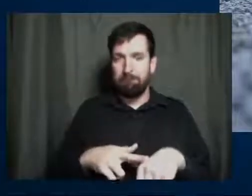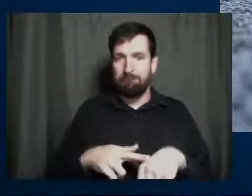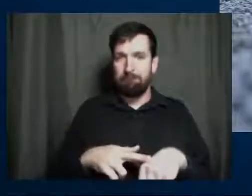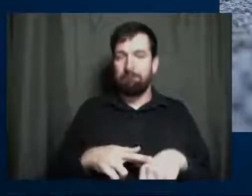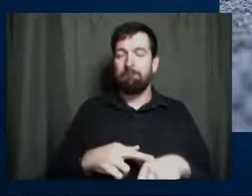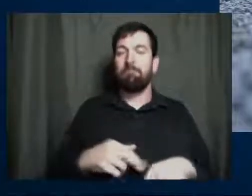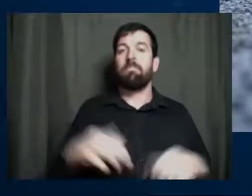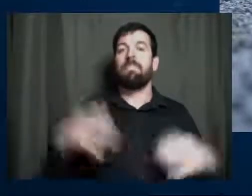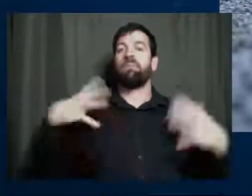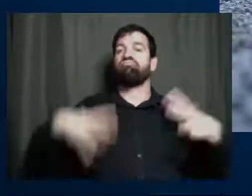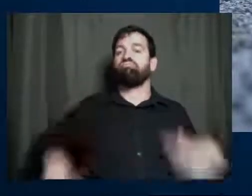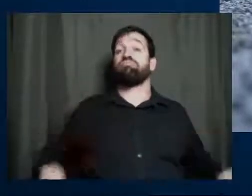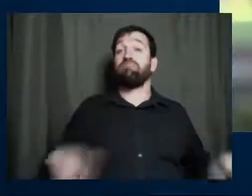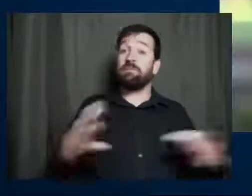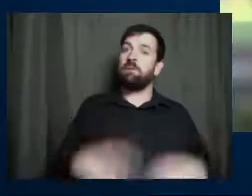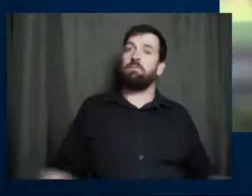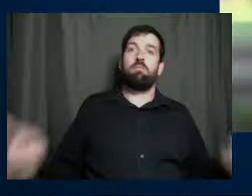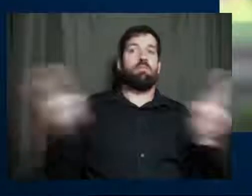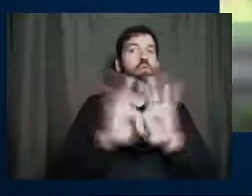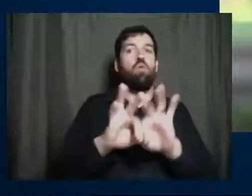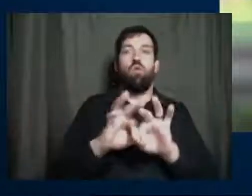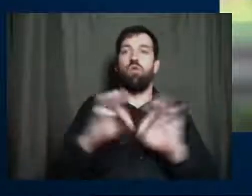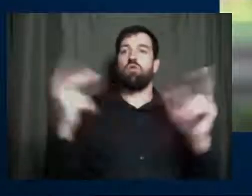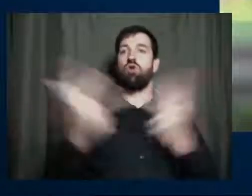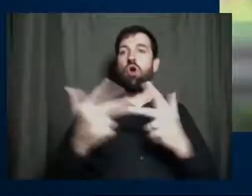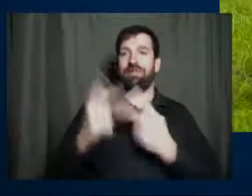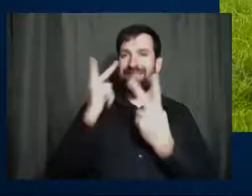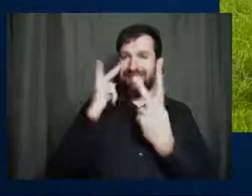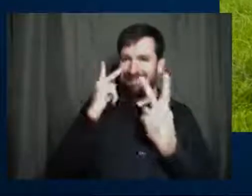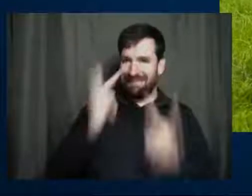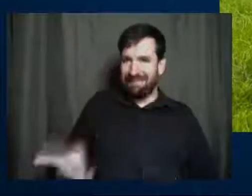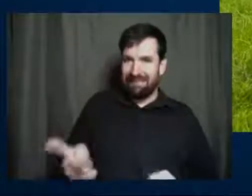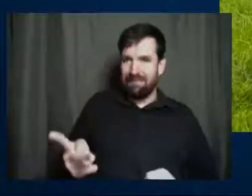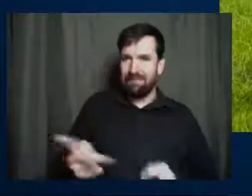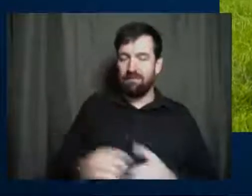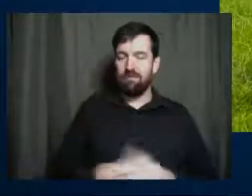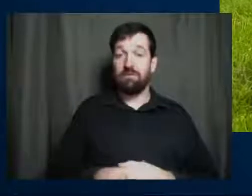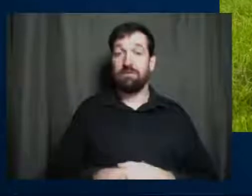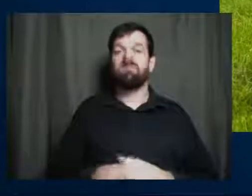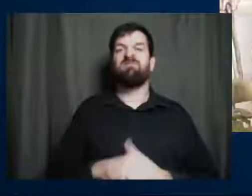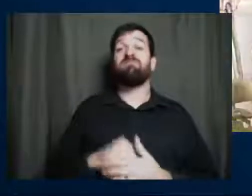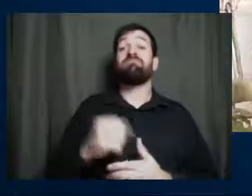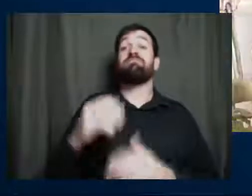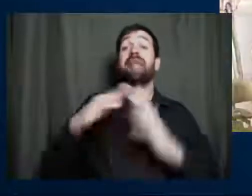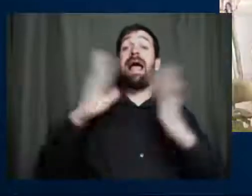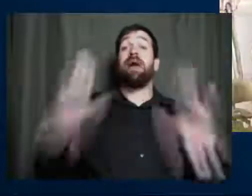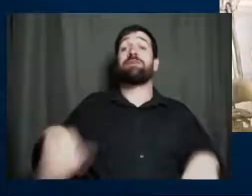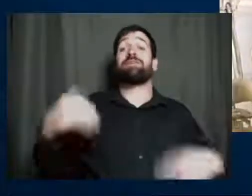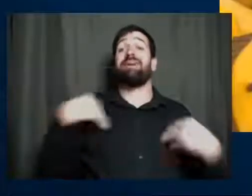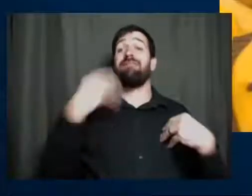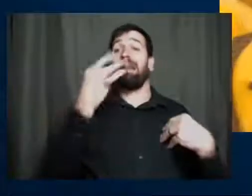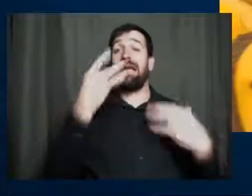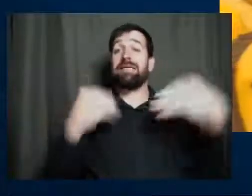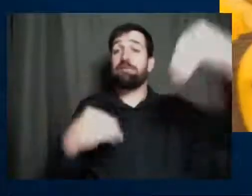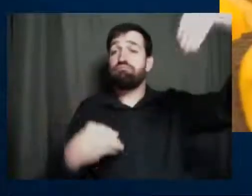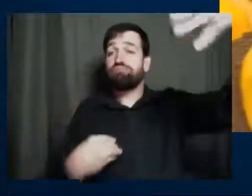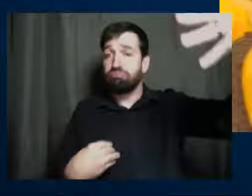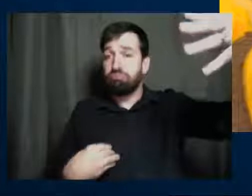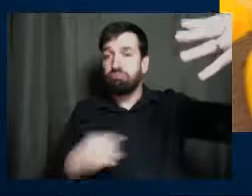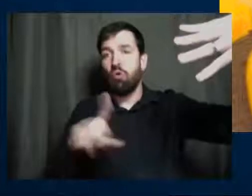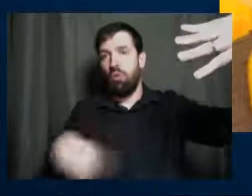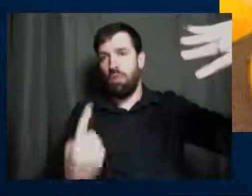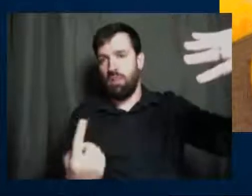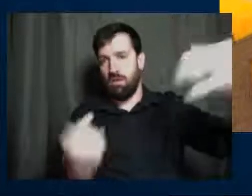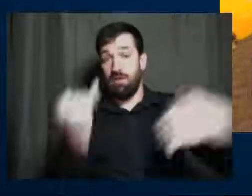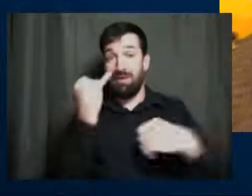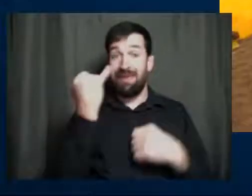really important that cars can see you. Only go to houses that are well lit. And Sunnye says if you get a homemade